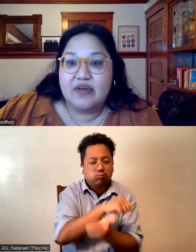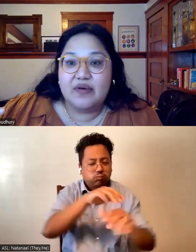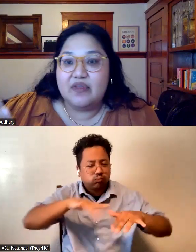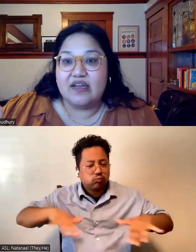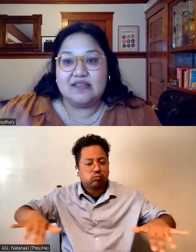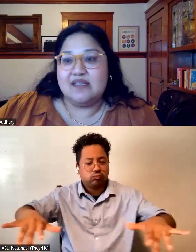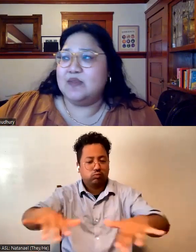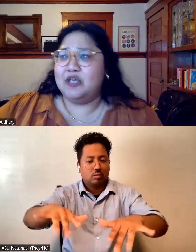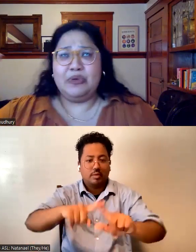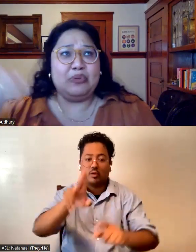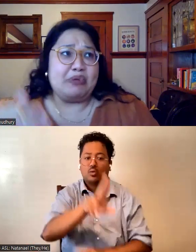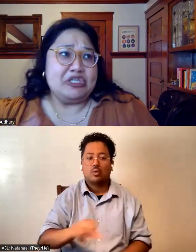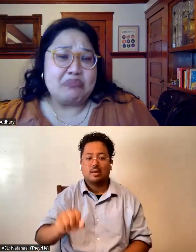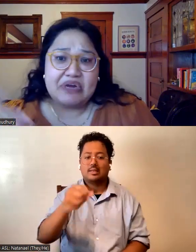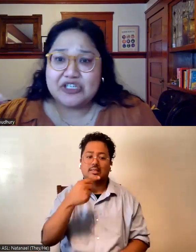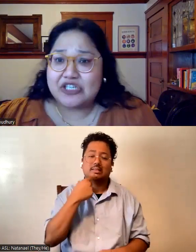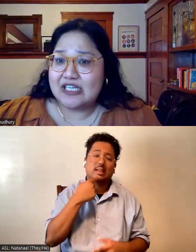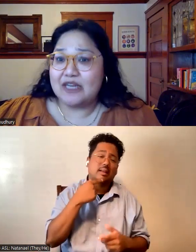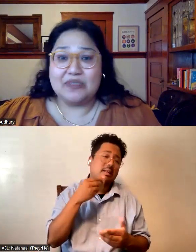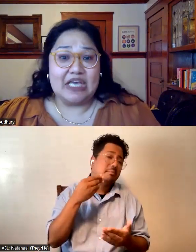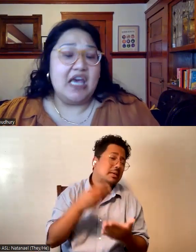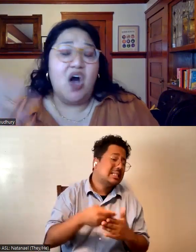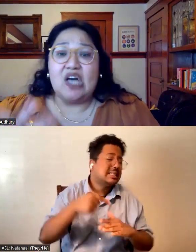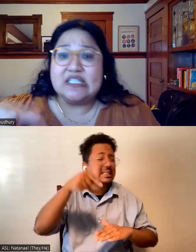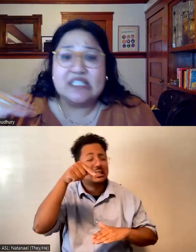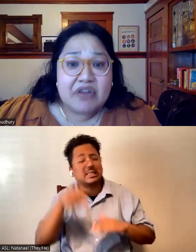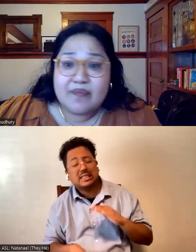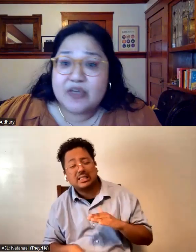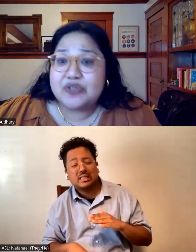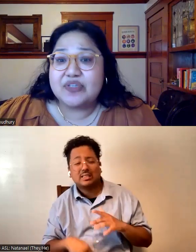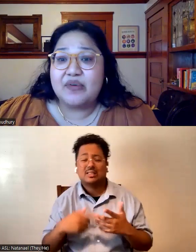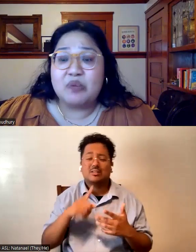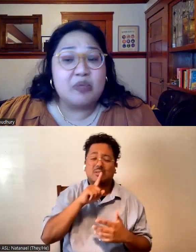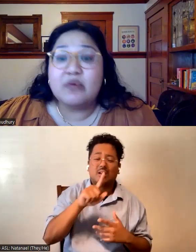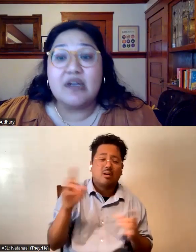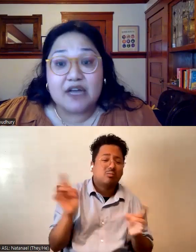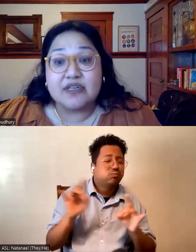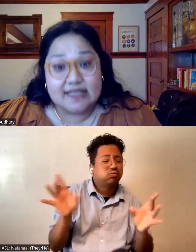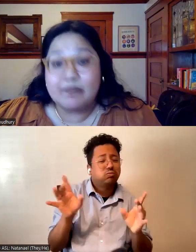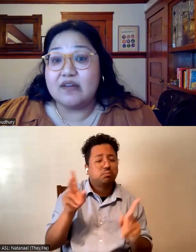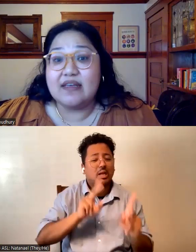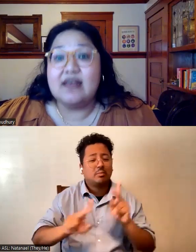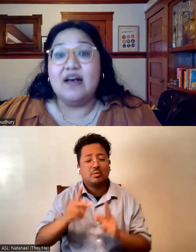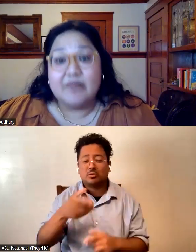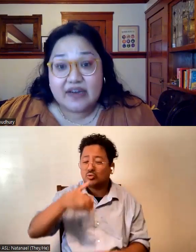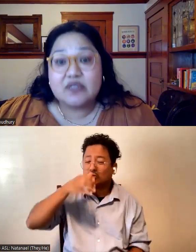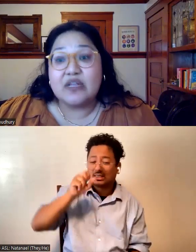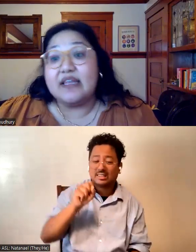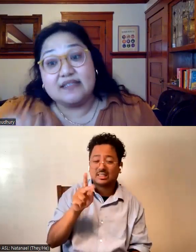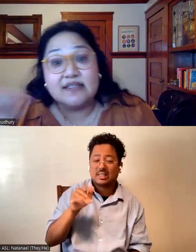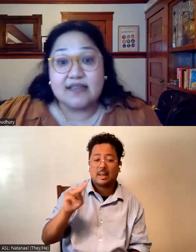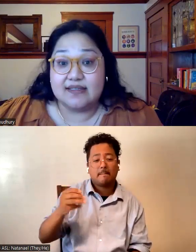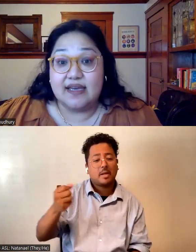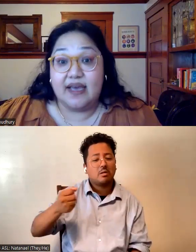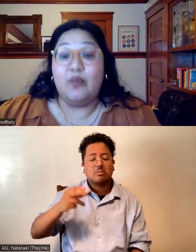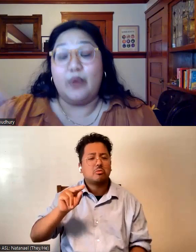even though the United States was like going through the Great Depression, it was like austerity measures everywhere, people would not drink skim milk. Americans were like,